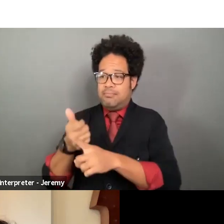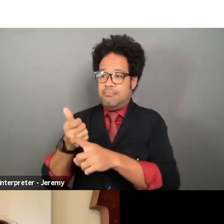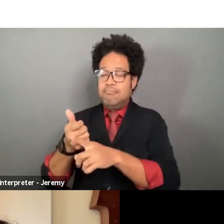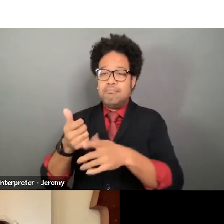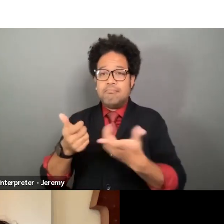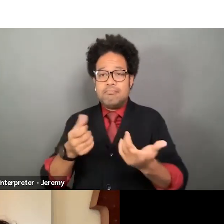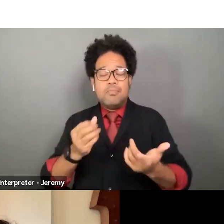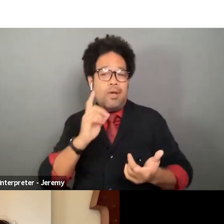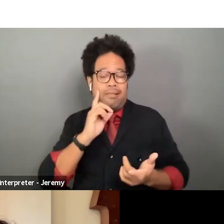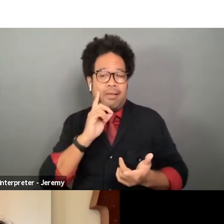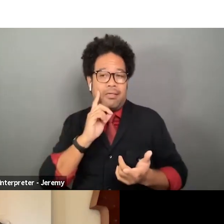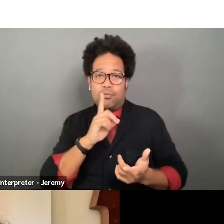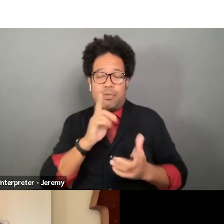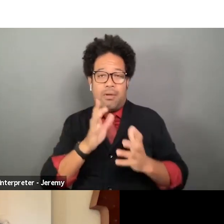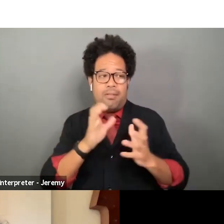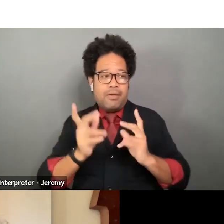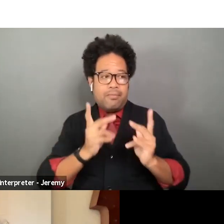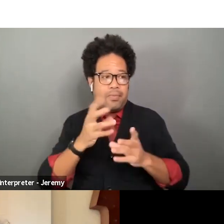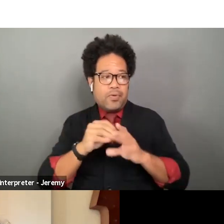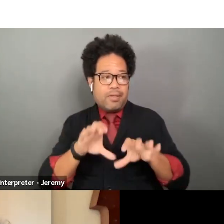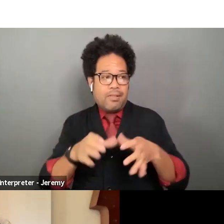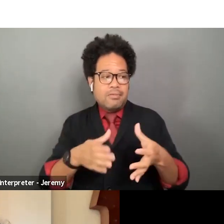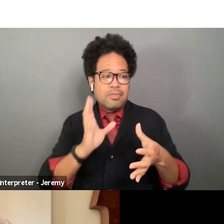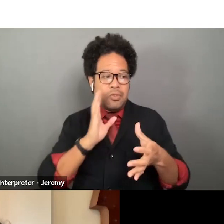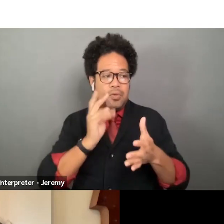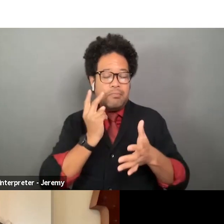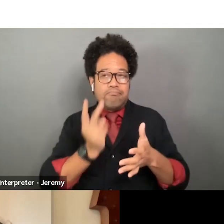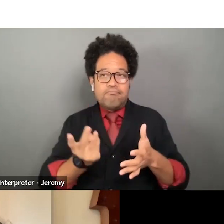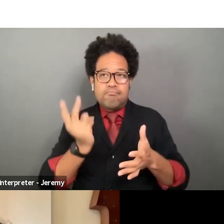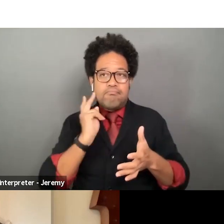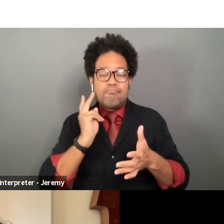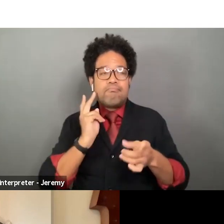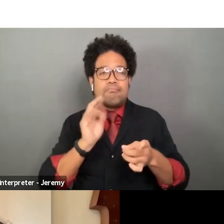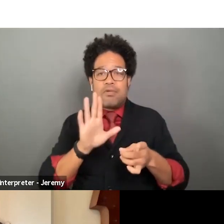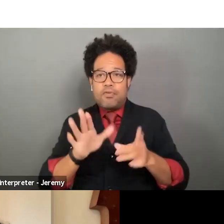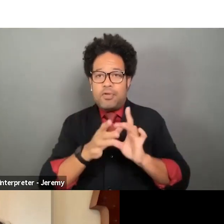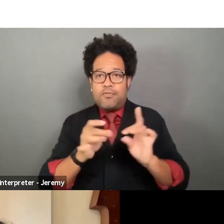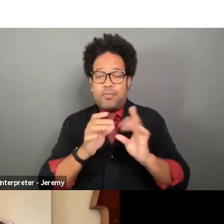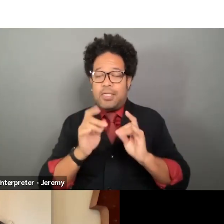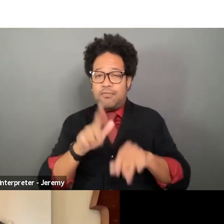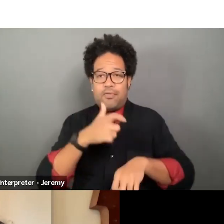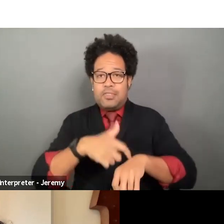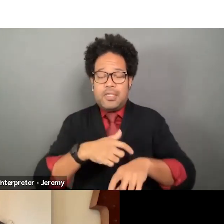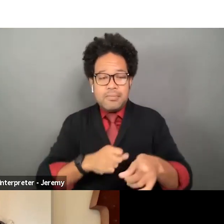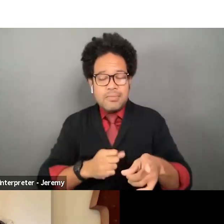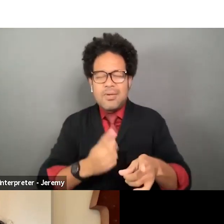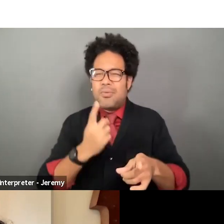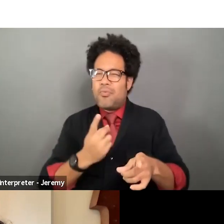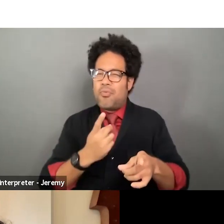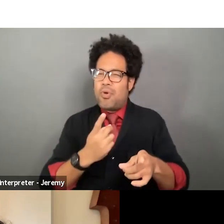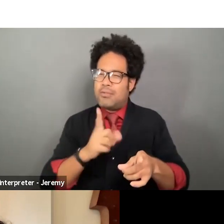I think a lot of people in the class will be reflecting on these offerings for a long time. One kind of